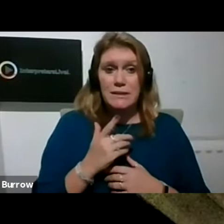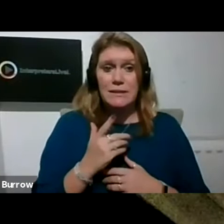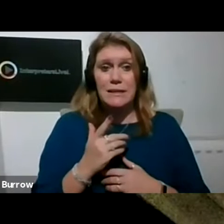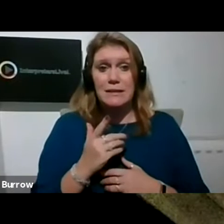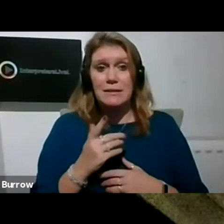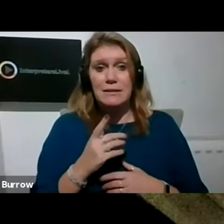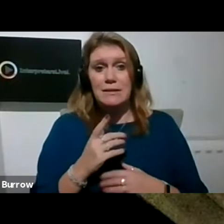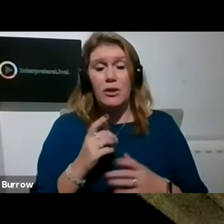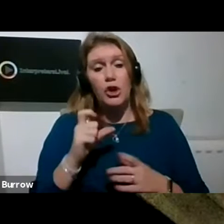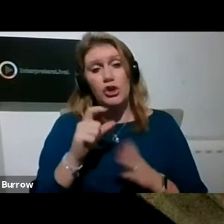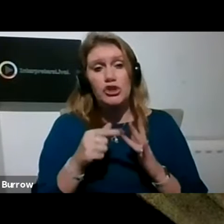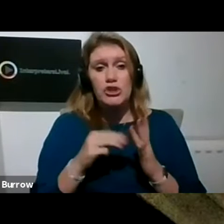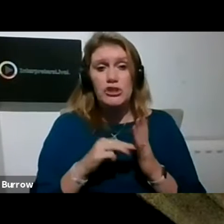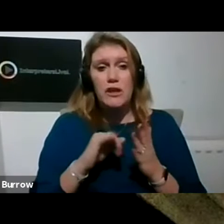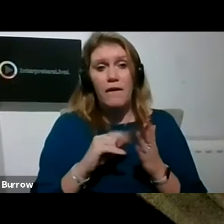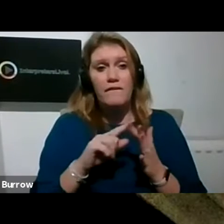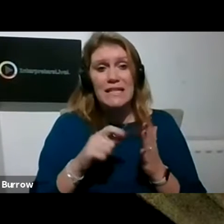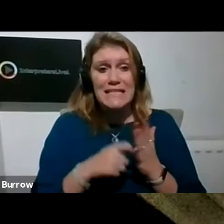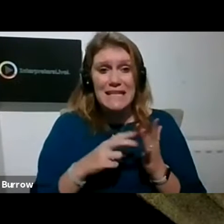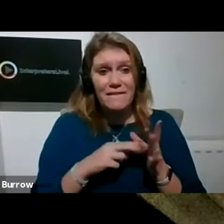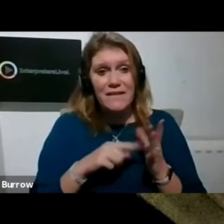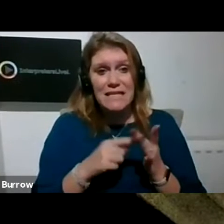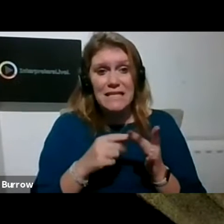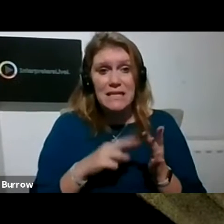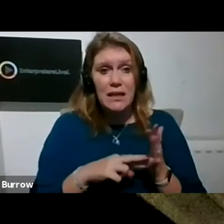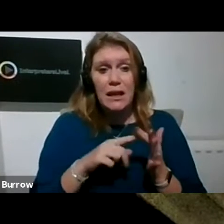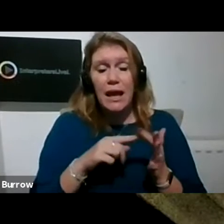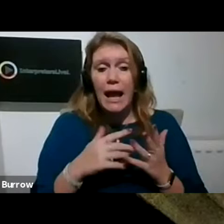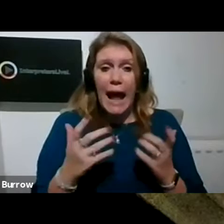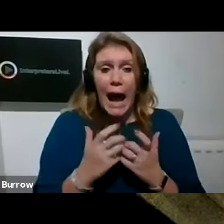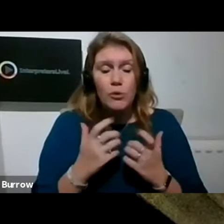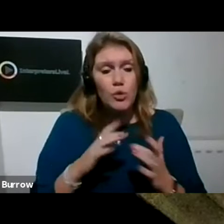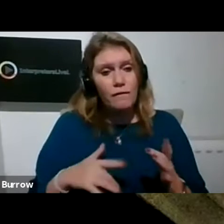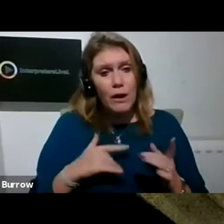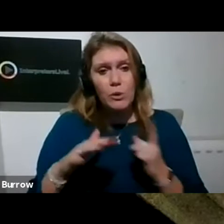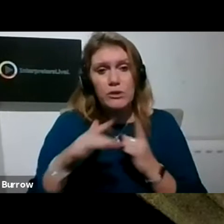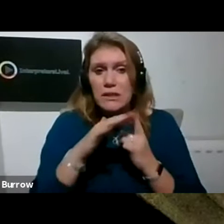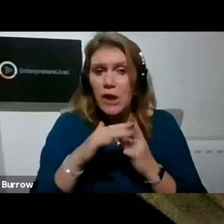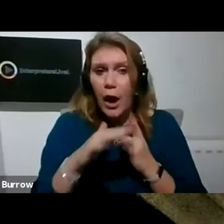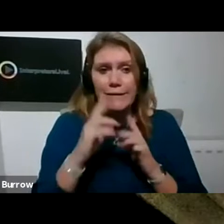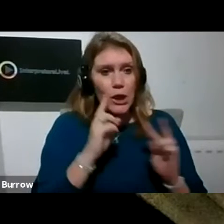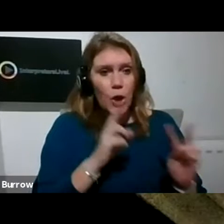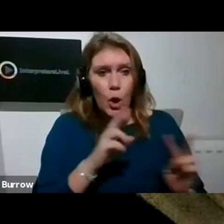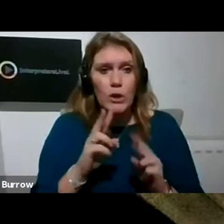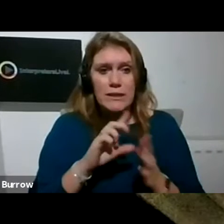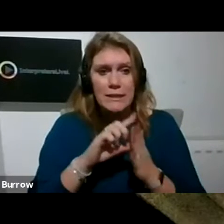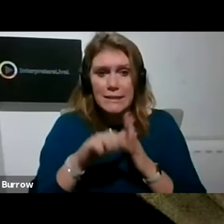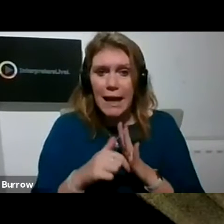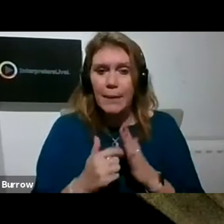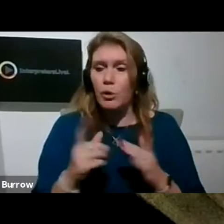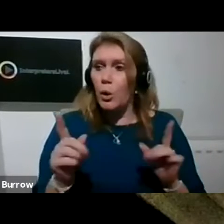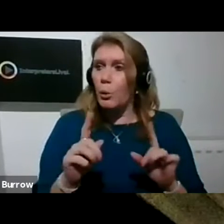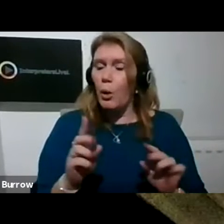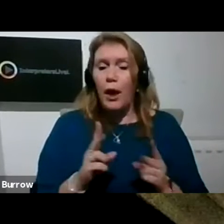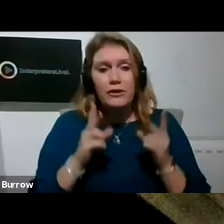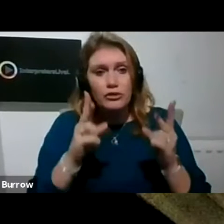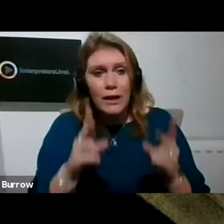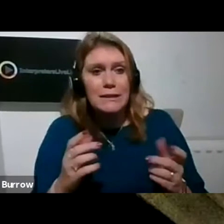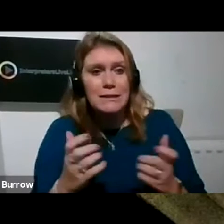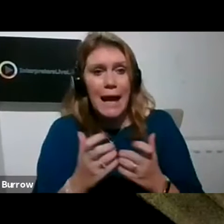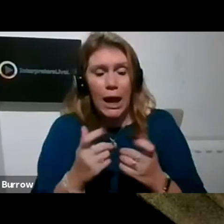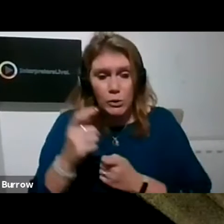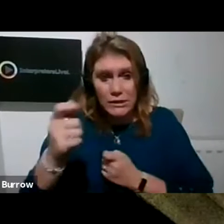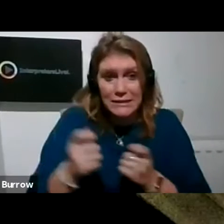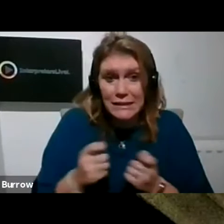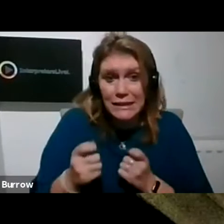society looks at you as a disabled person? And how do you respond to that? And like, what are your strategies for dealing with those feelings? And like, what does it mean